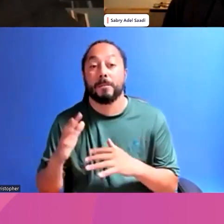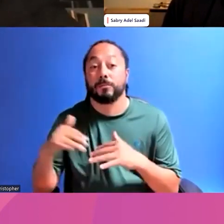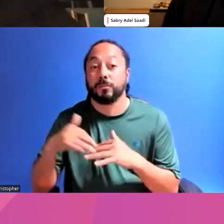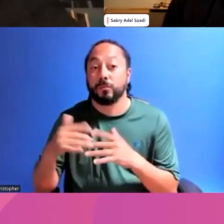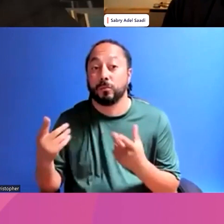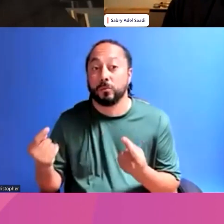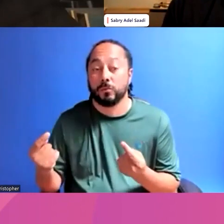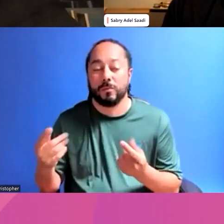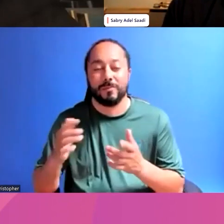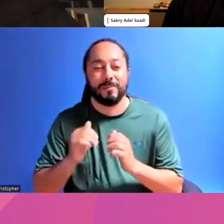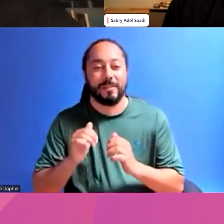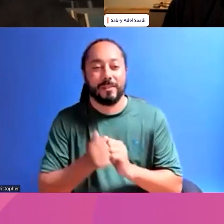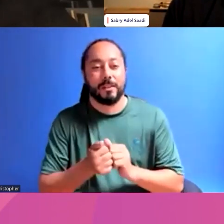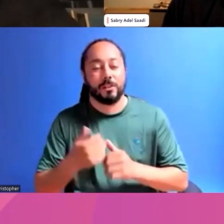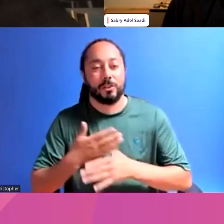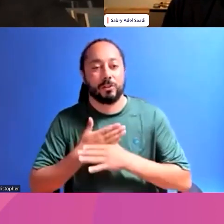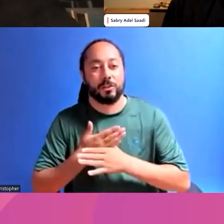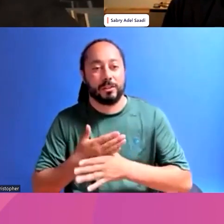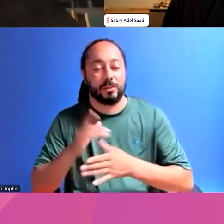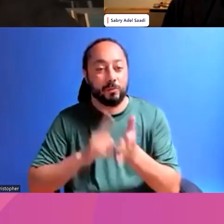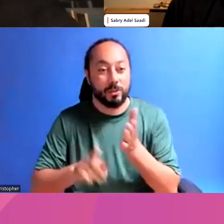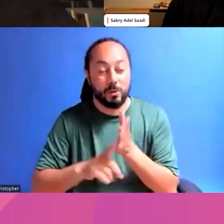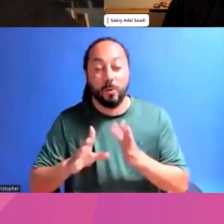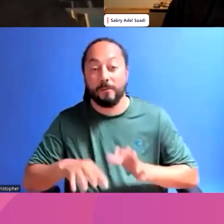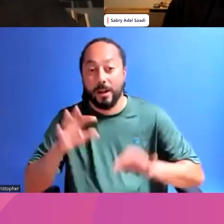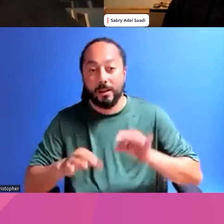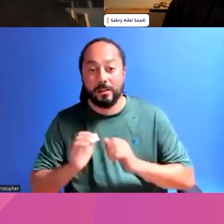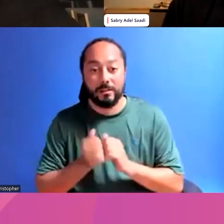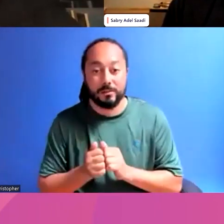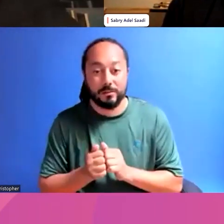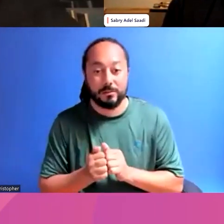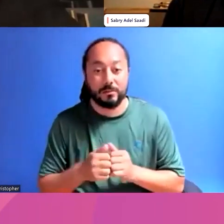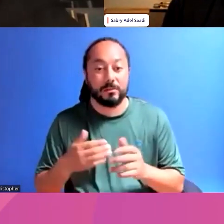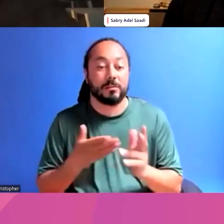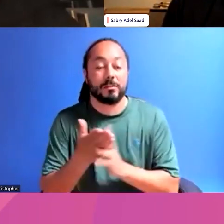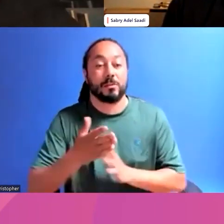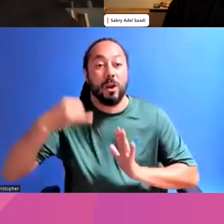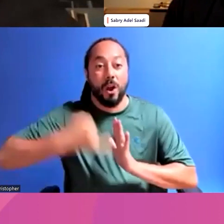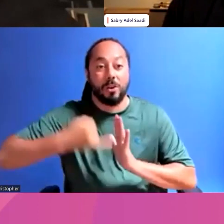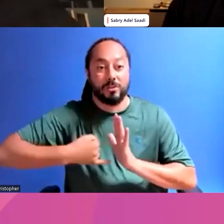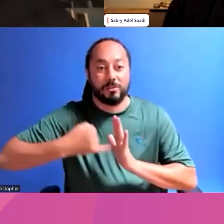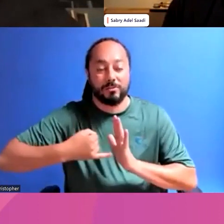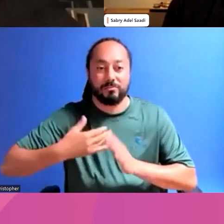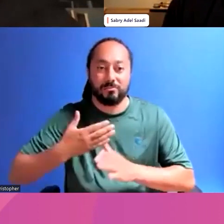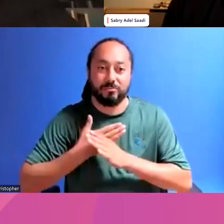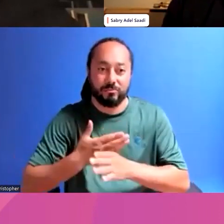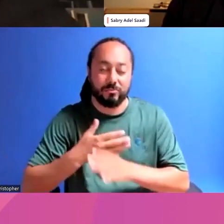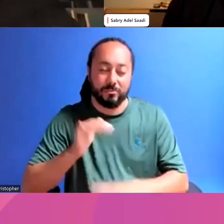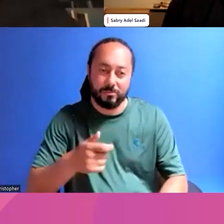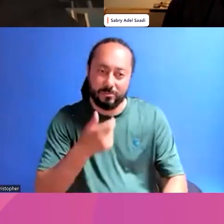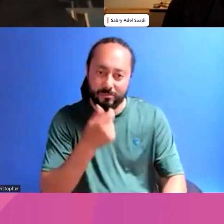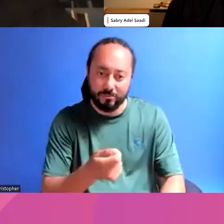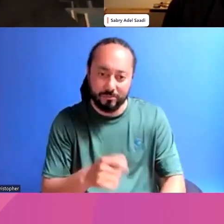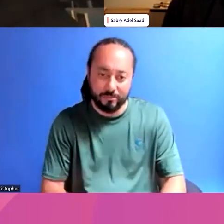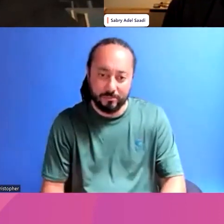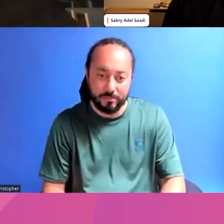of sharing researcher findings. And one of those was through art, which I thought was interesting, where I'm